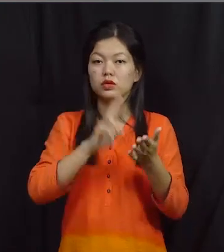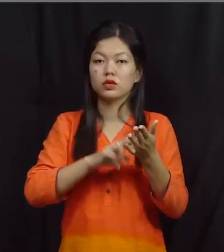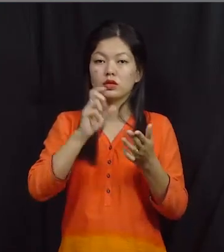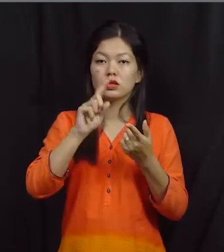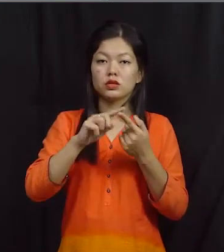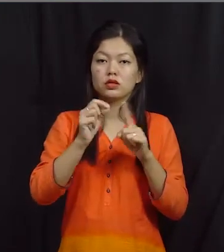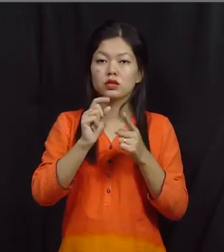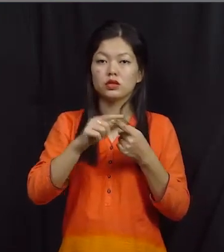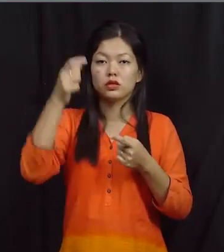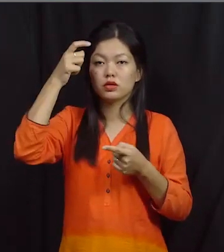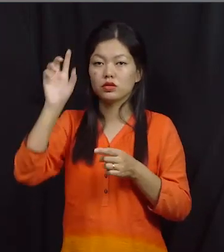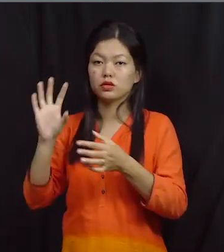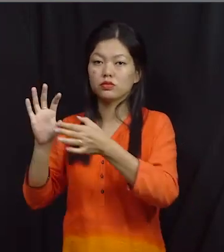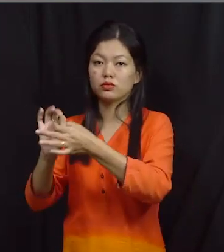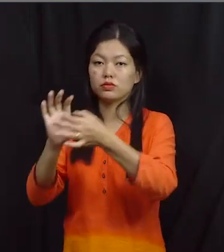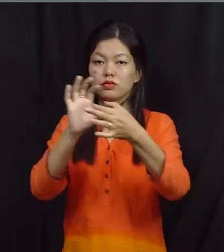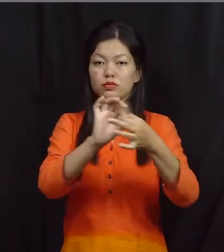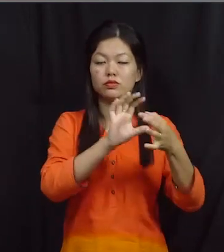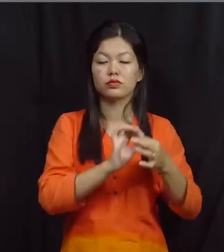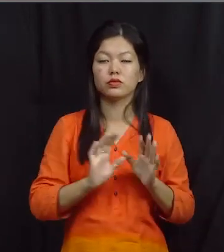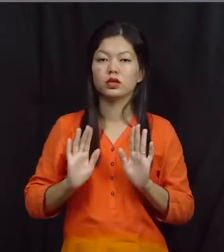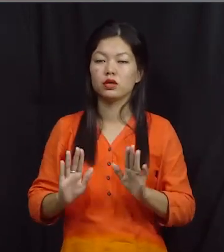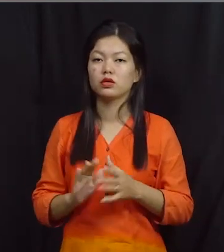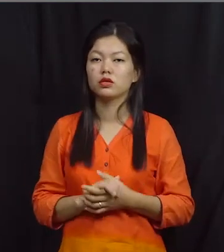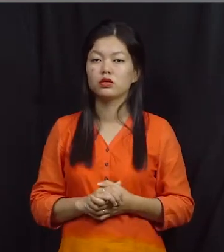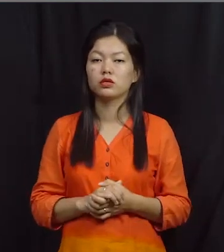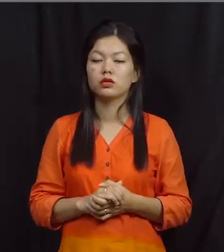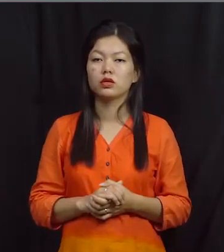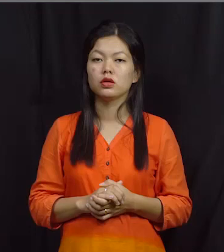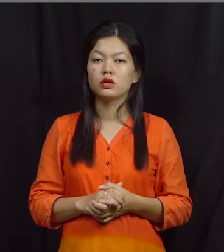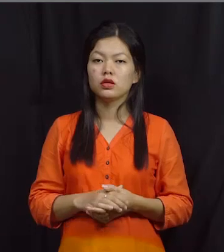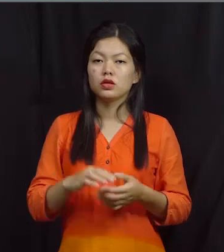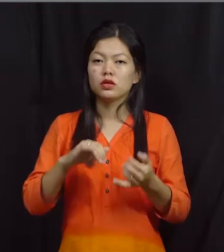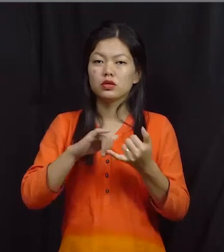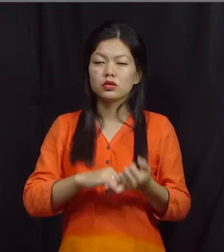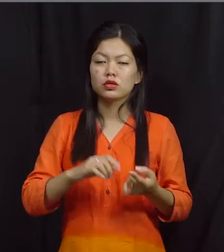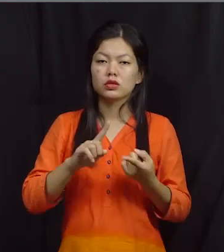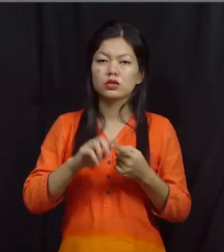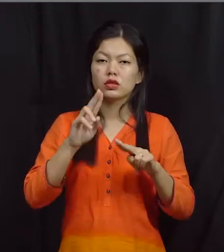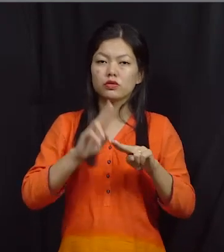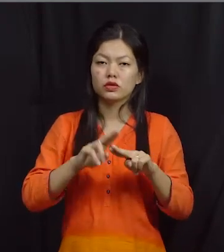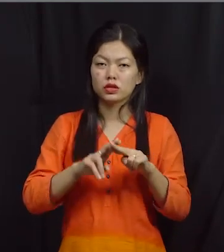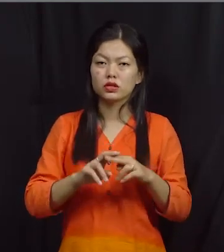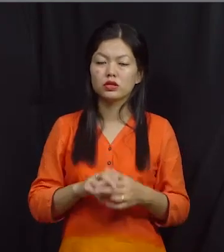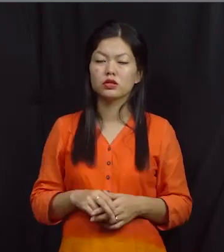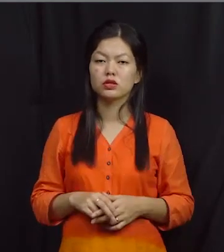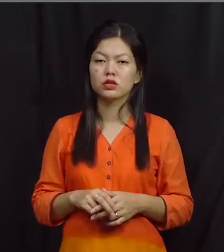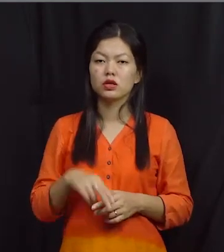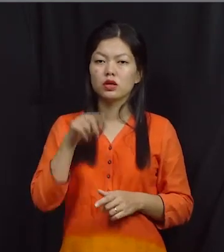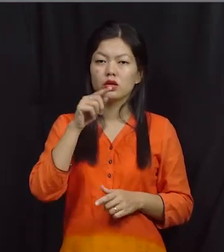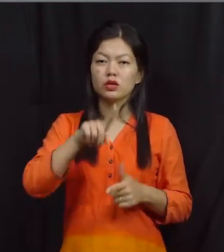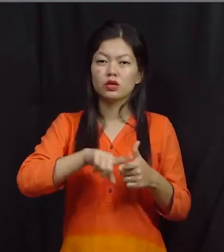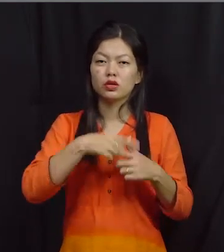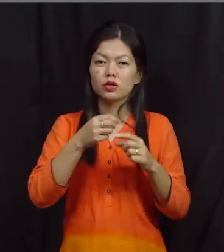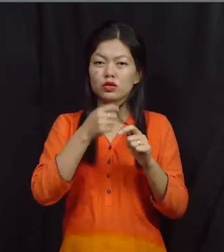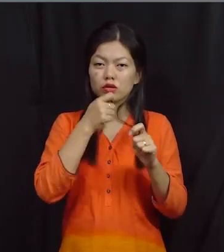also, like I explained to you, in social efficiency, the vocation or the job that you're doing, you have to